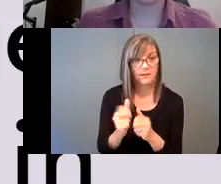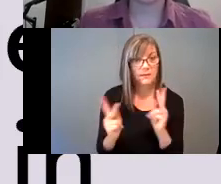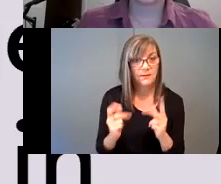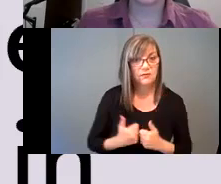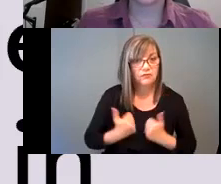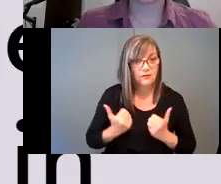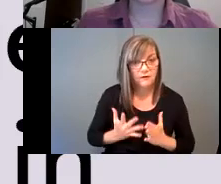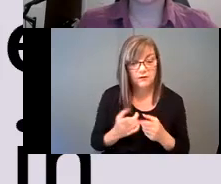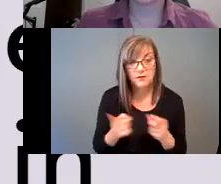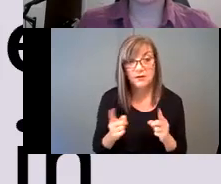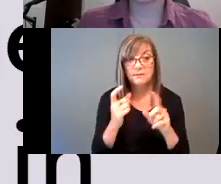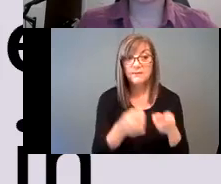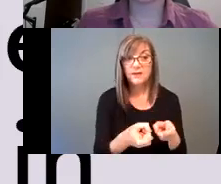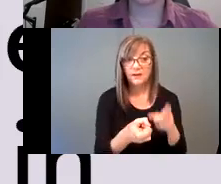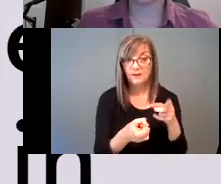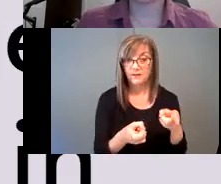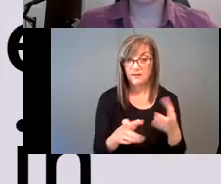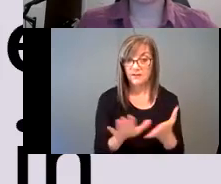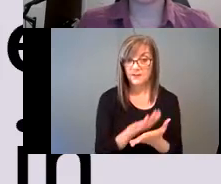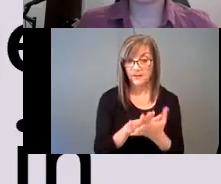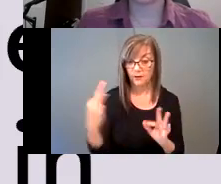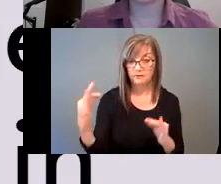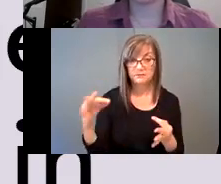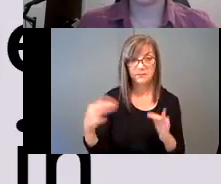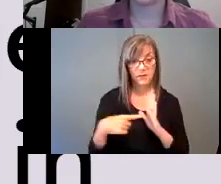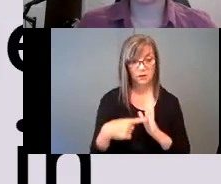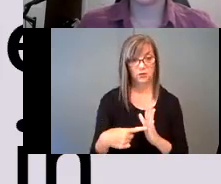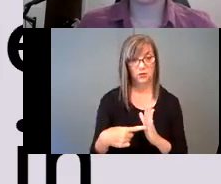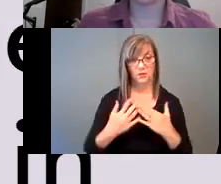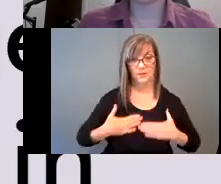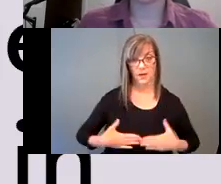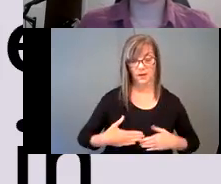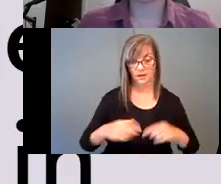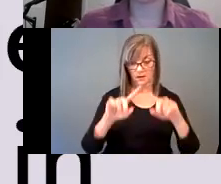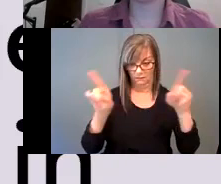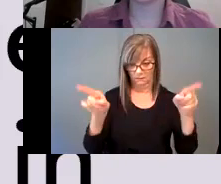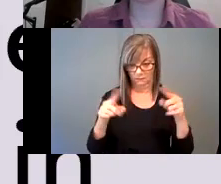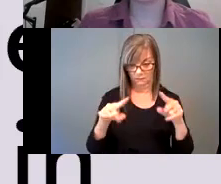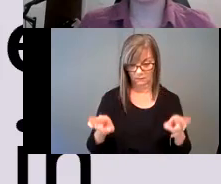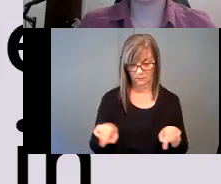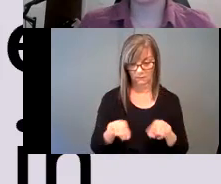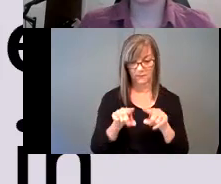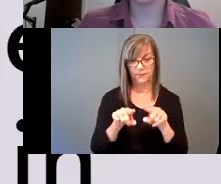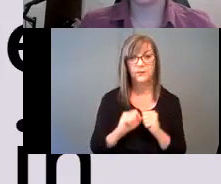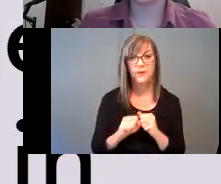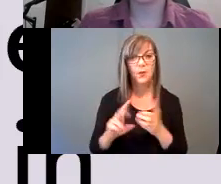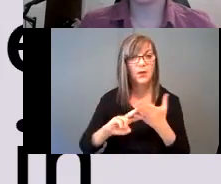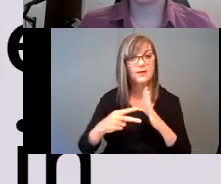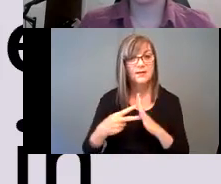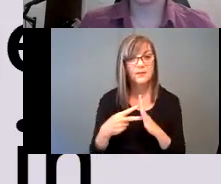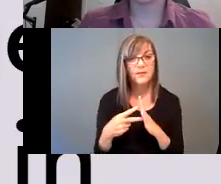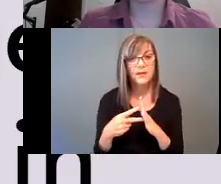them this handout that shows the outline of someone's body, and you're asking them, what does resilience actually look like in your